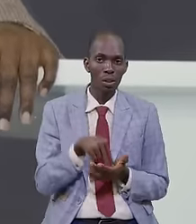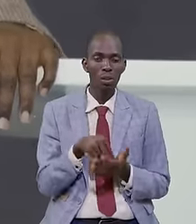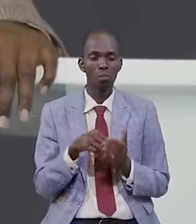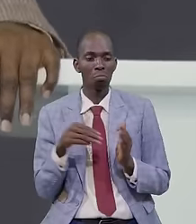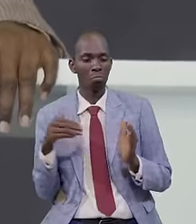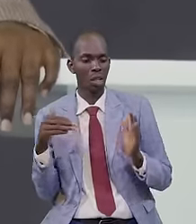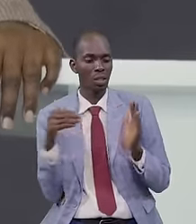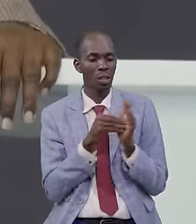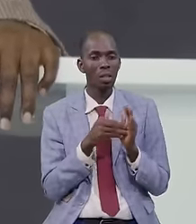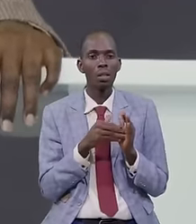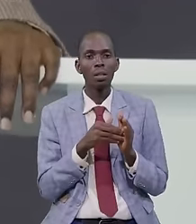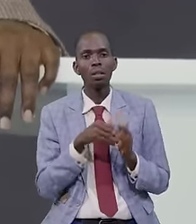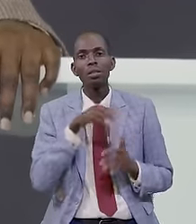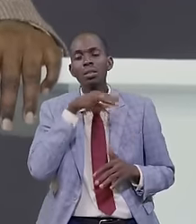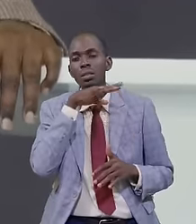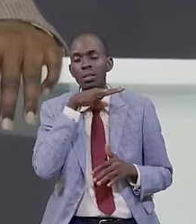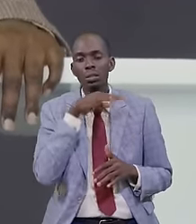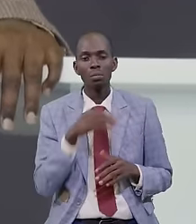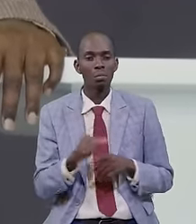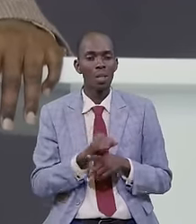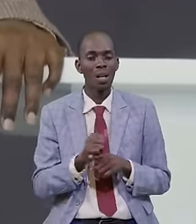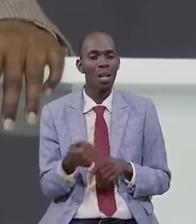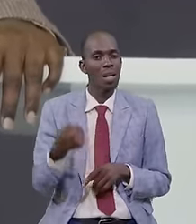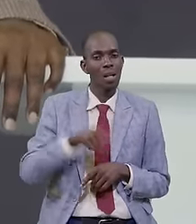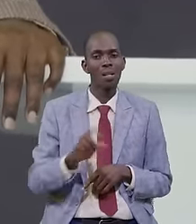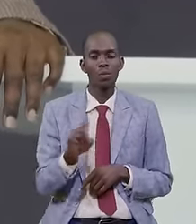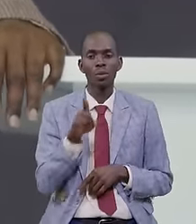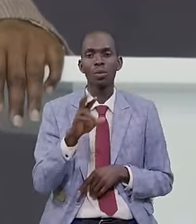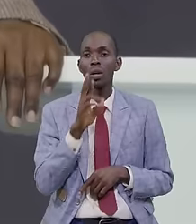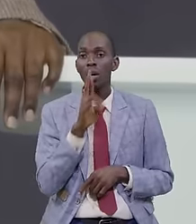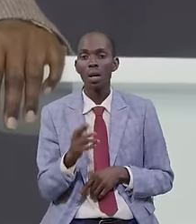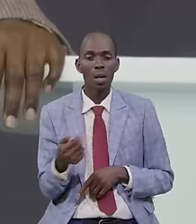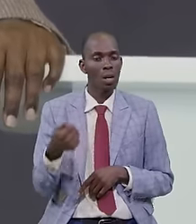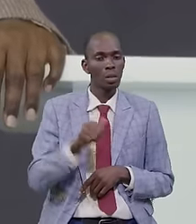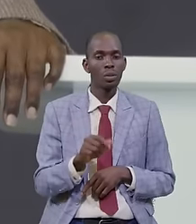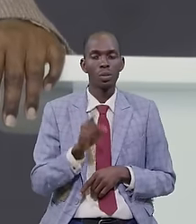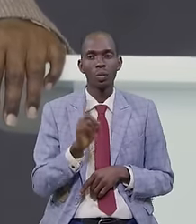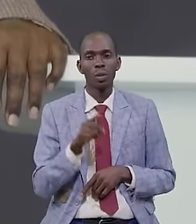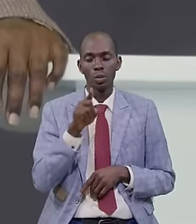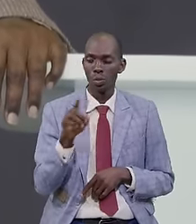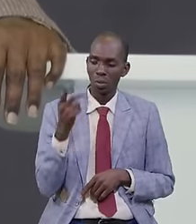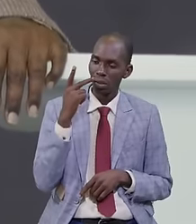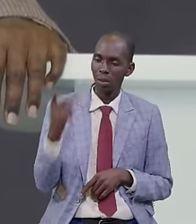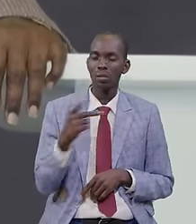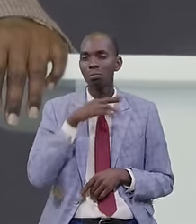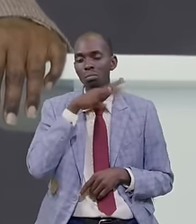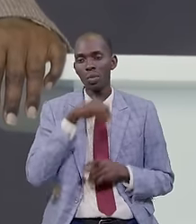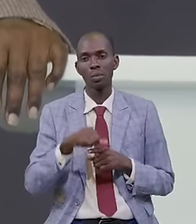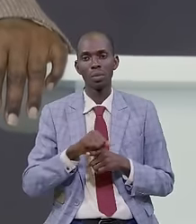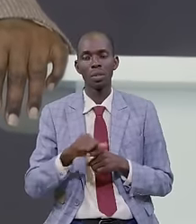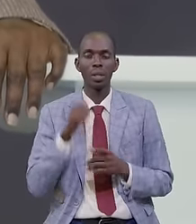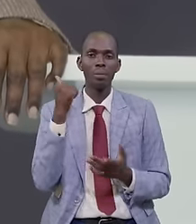against corruption anywhere you are, anywhere you detect corruption.